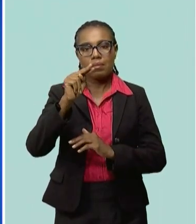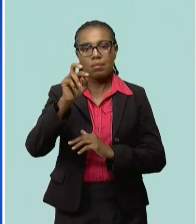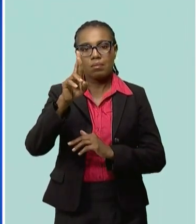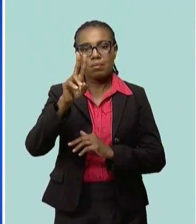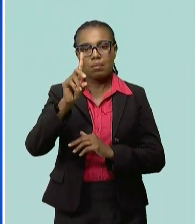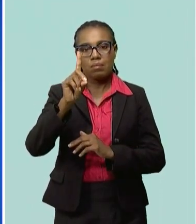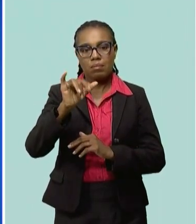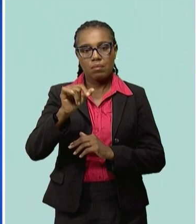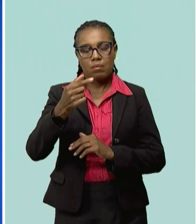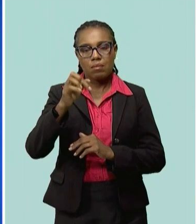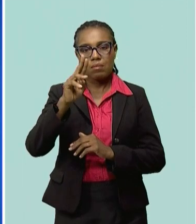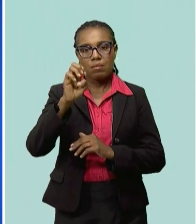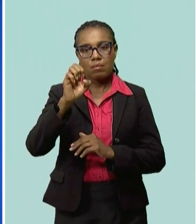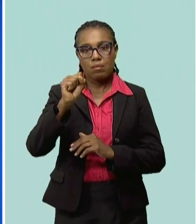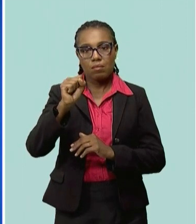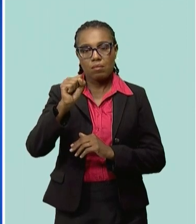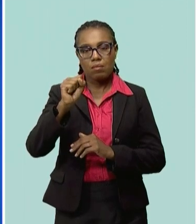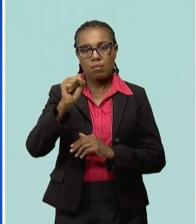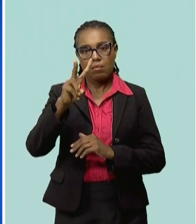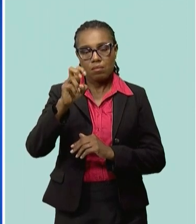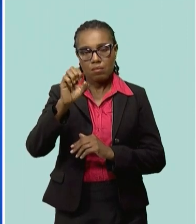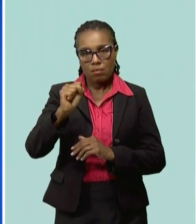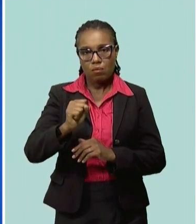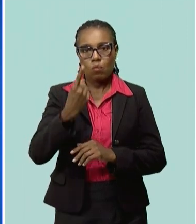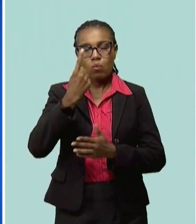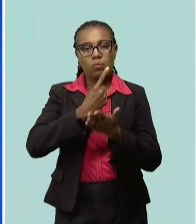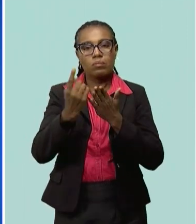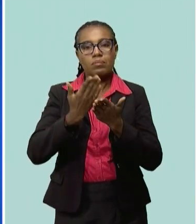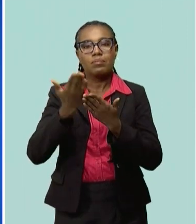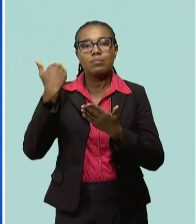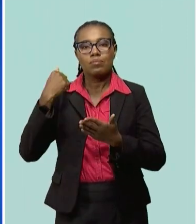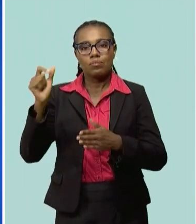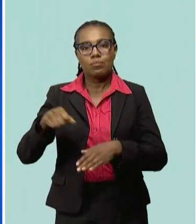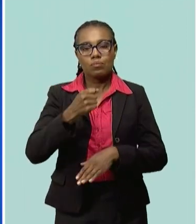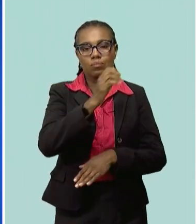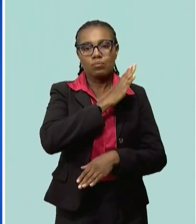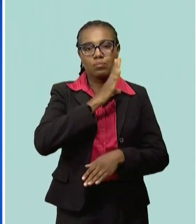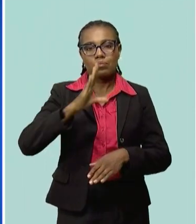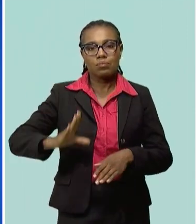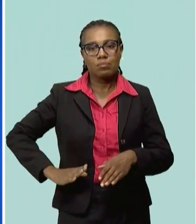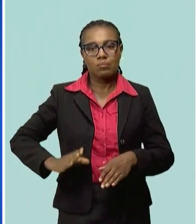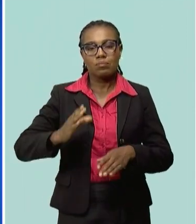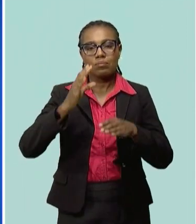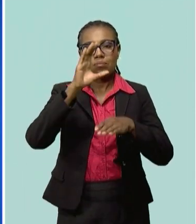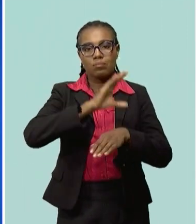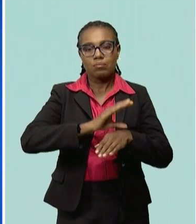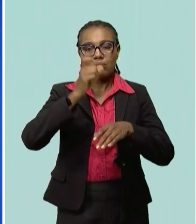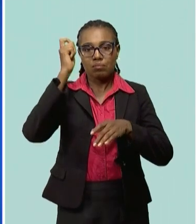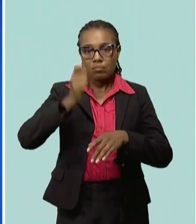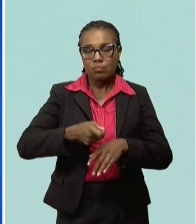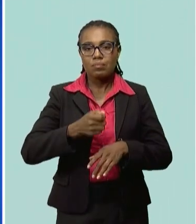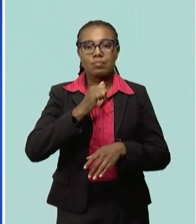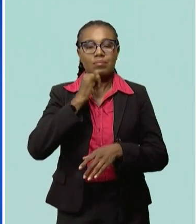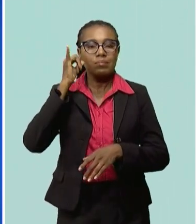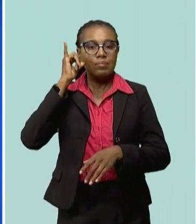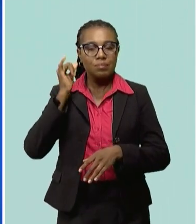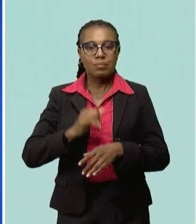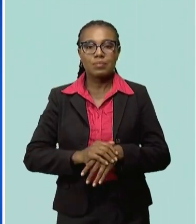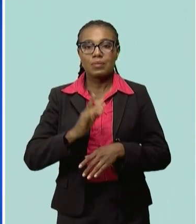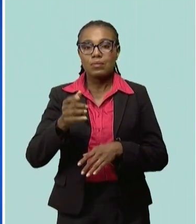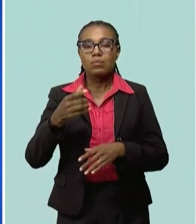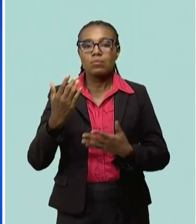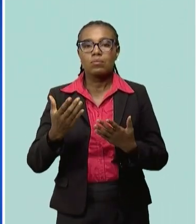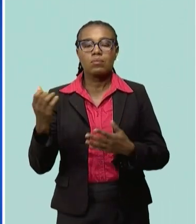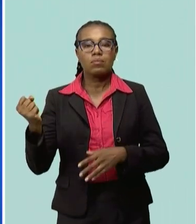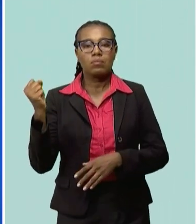before Magistrate Joy Ann Clark in the District C St. Matthias Magistrates Court yesterday. The accused man was remanded to